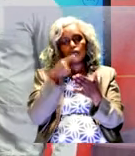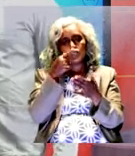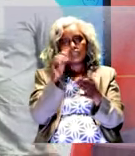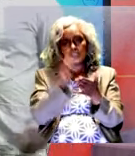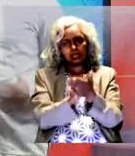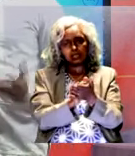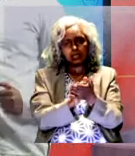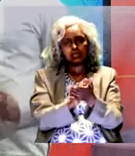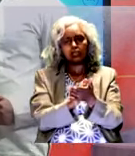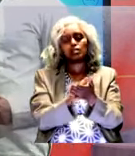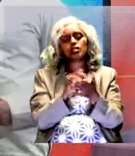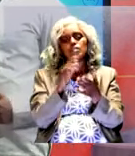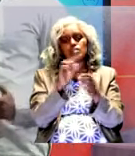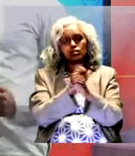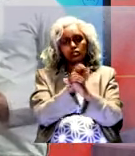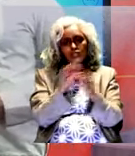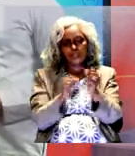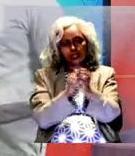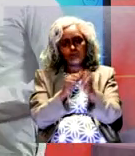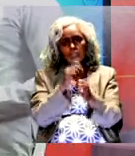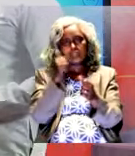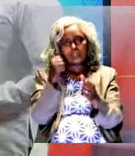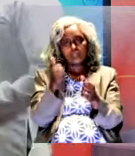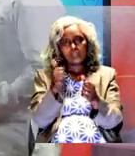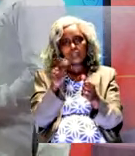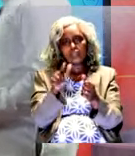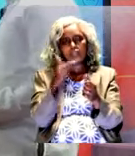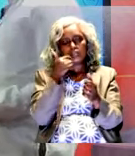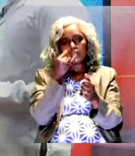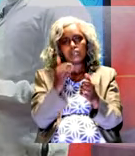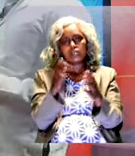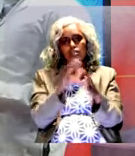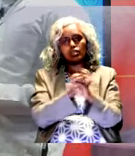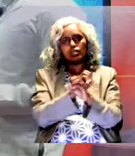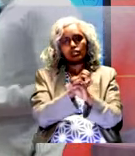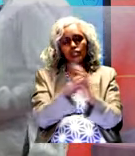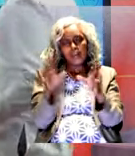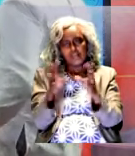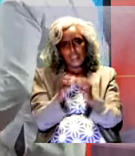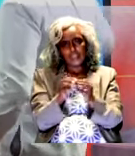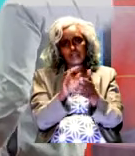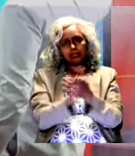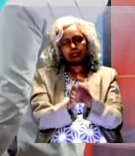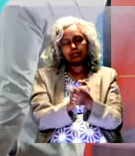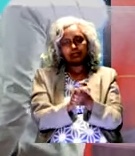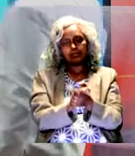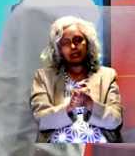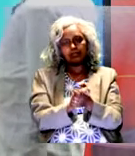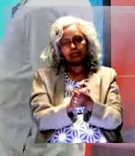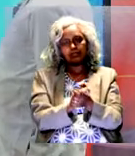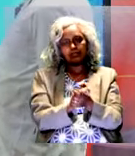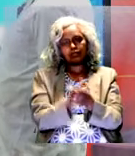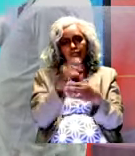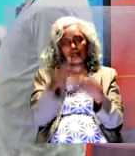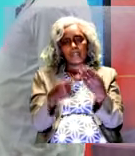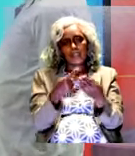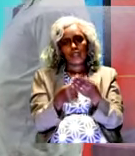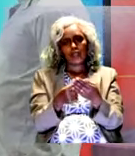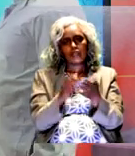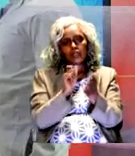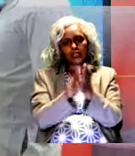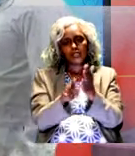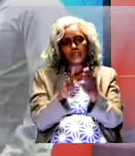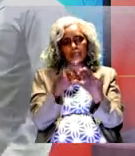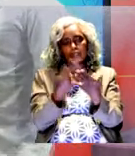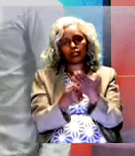sequence an diverges. We say the sequence diverges if L doesn't exist. So let's see